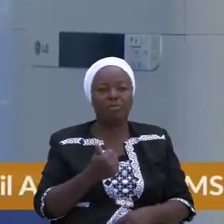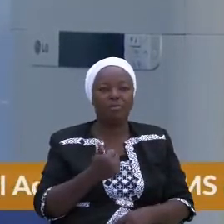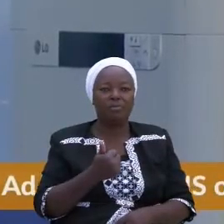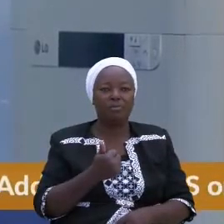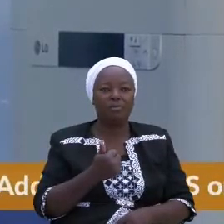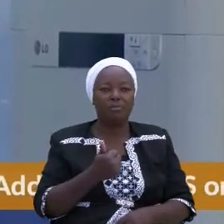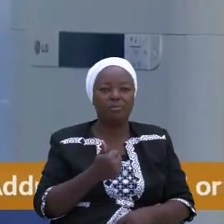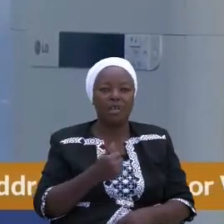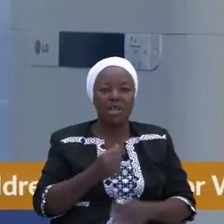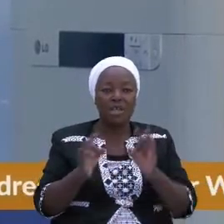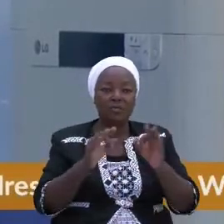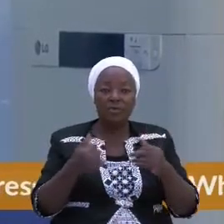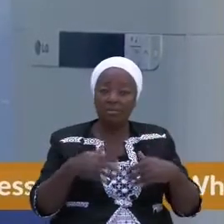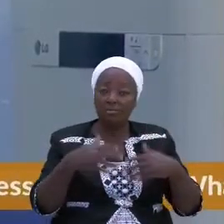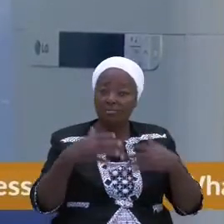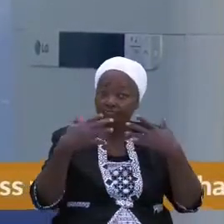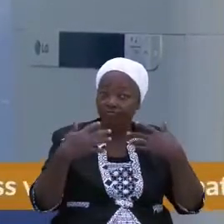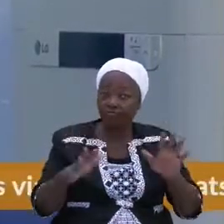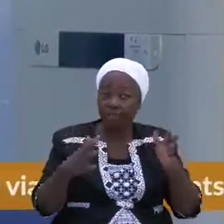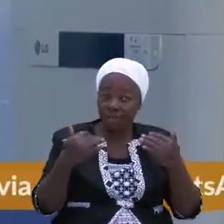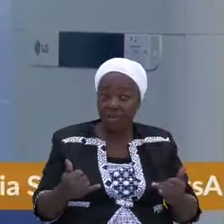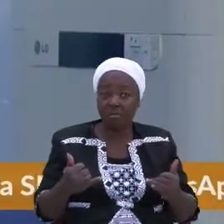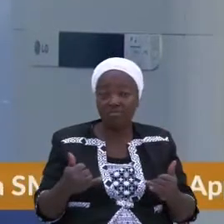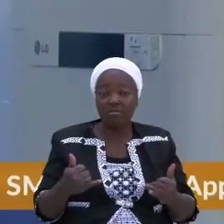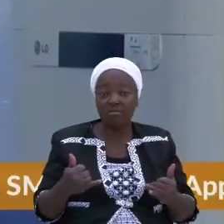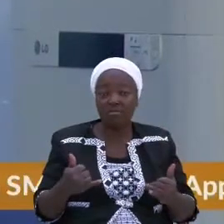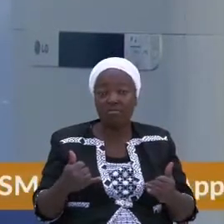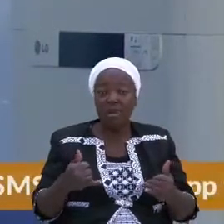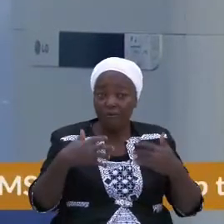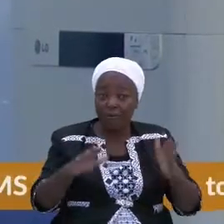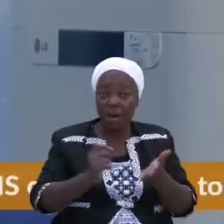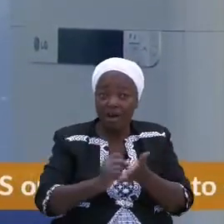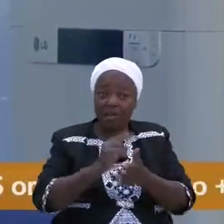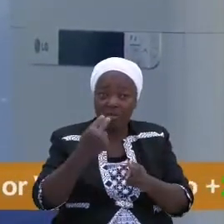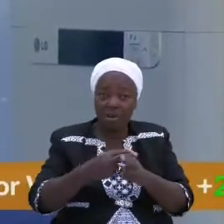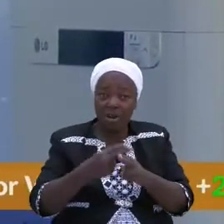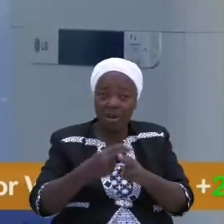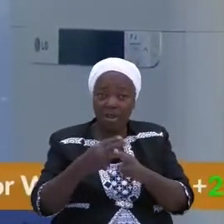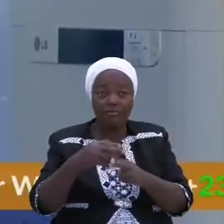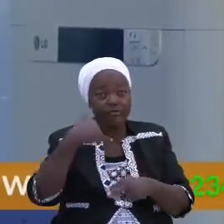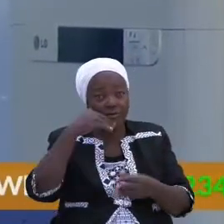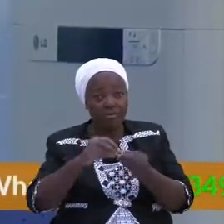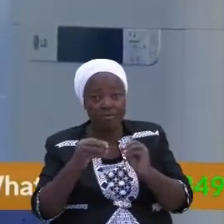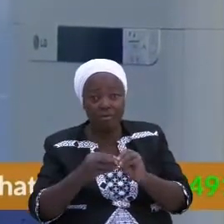if we are finished can our supervisors wave to us